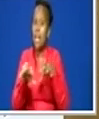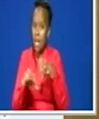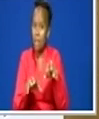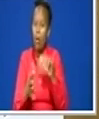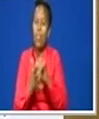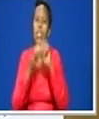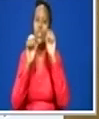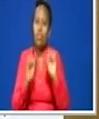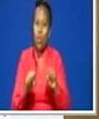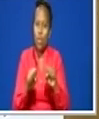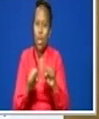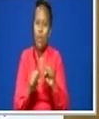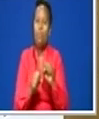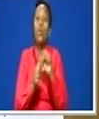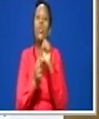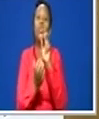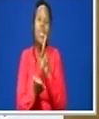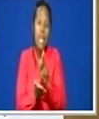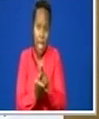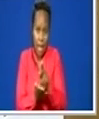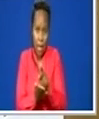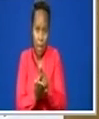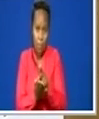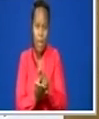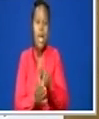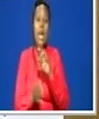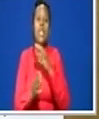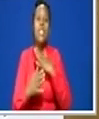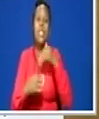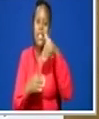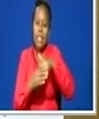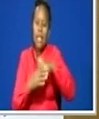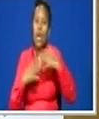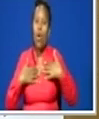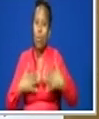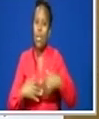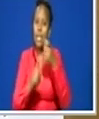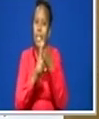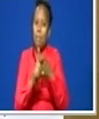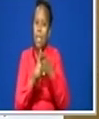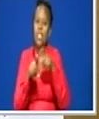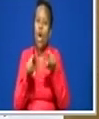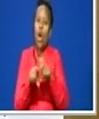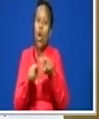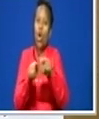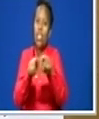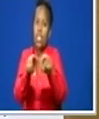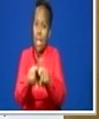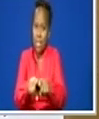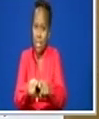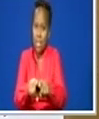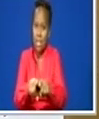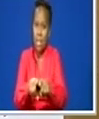that is able to maintain its body internal body temperature constant despite